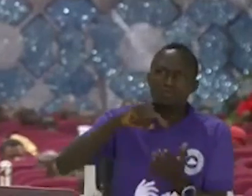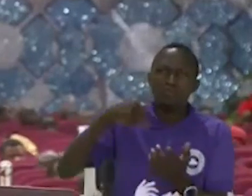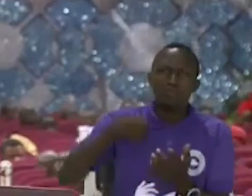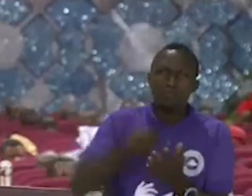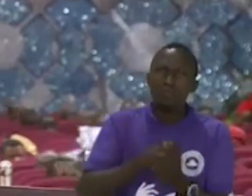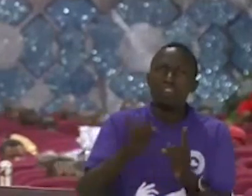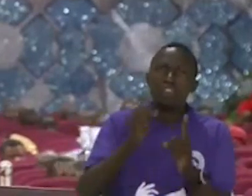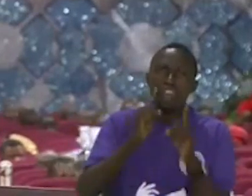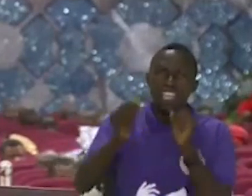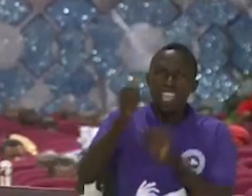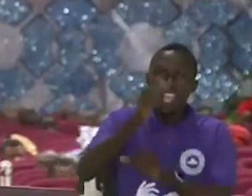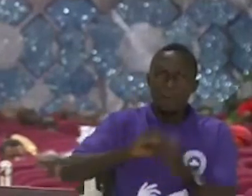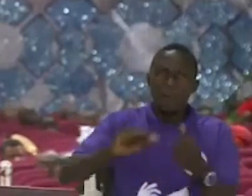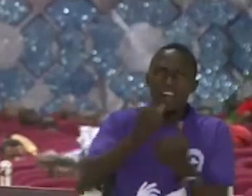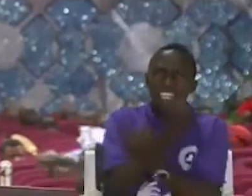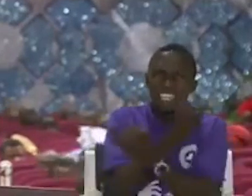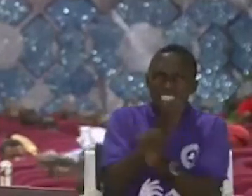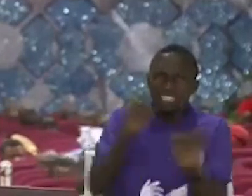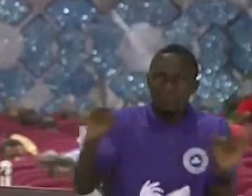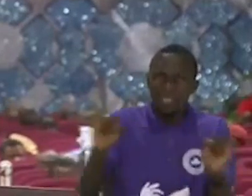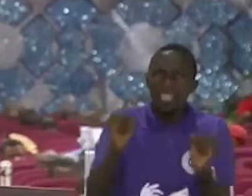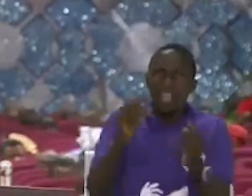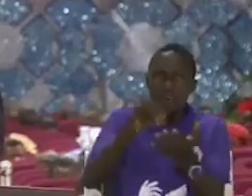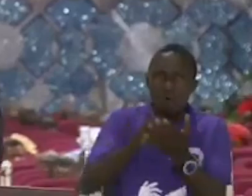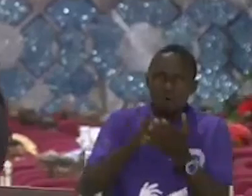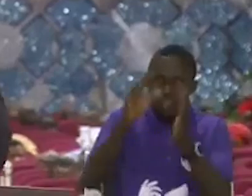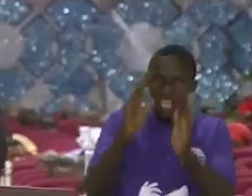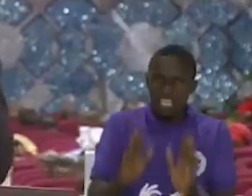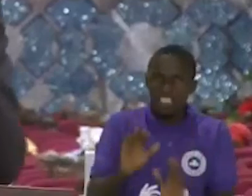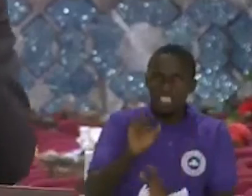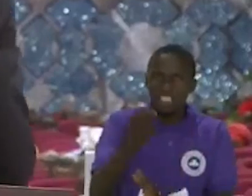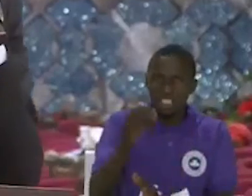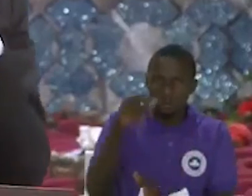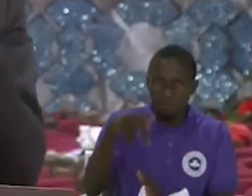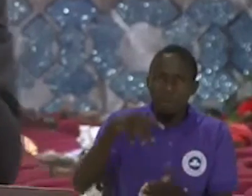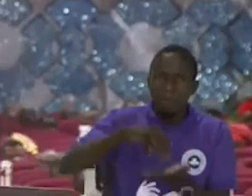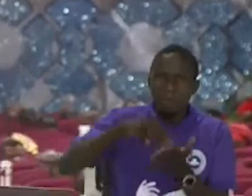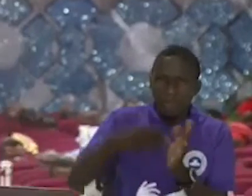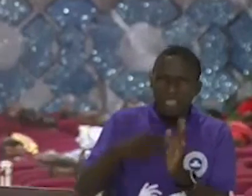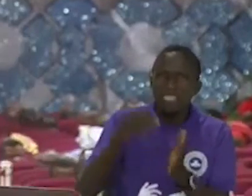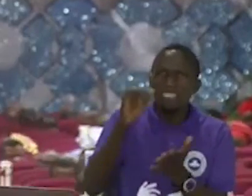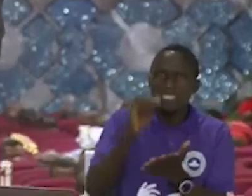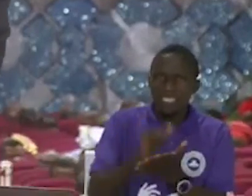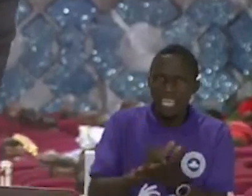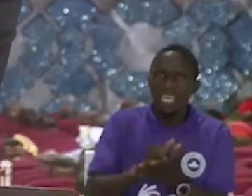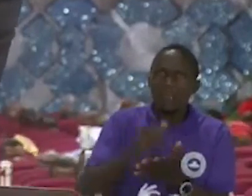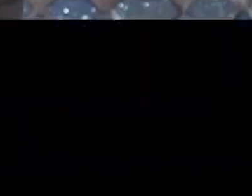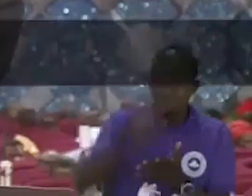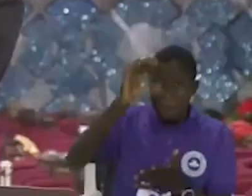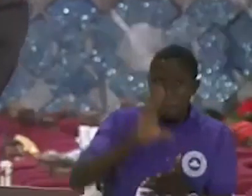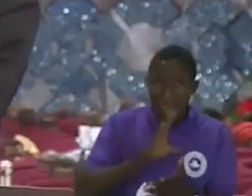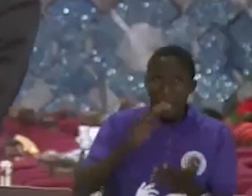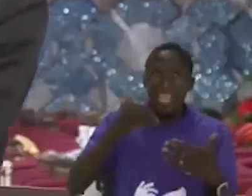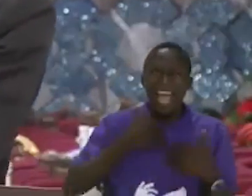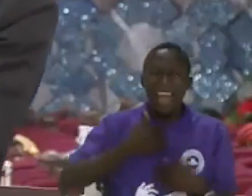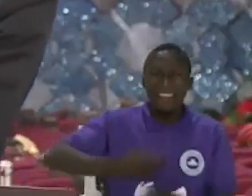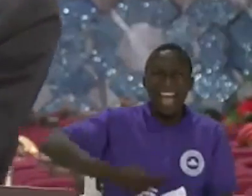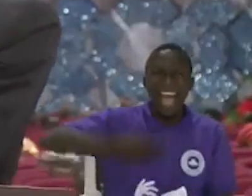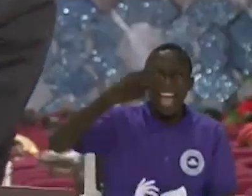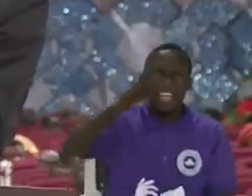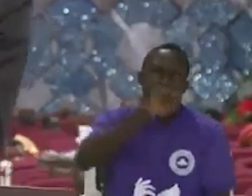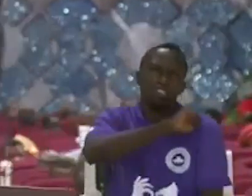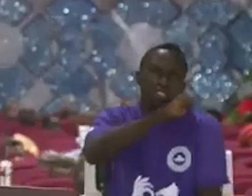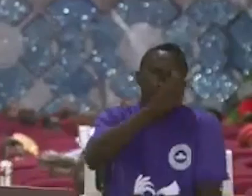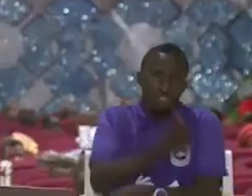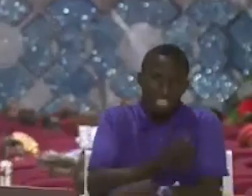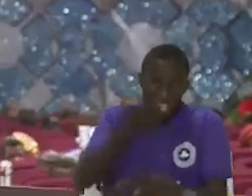about independent ownership. That is to say that the plan of God for man is that man has the highest authority